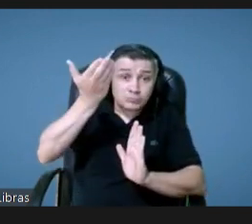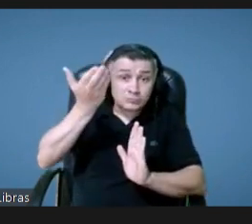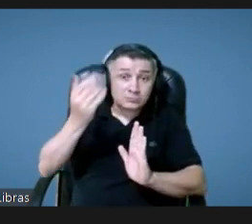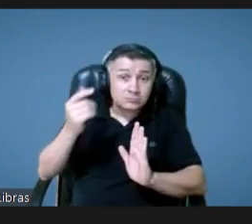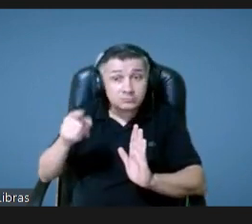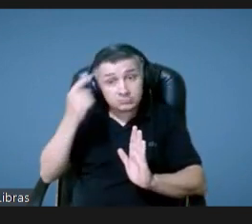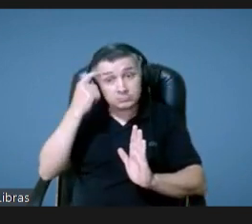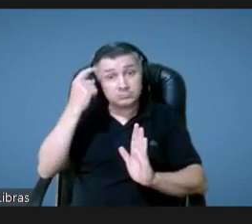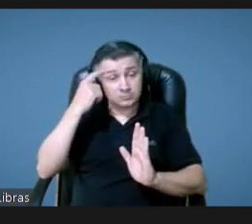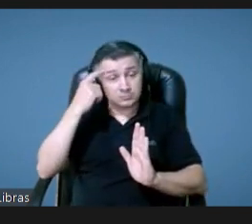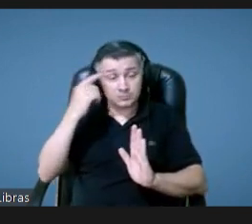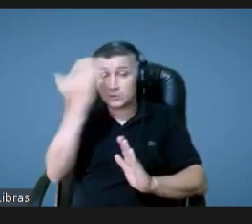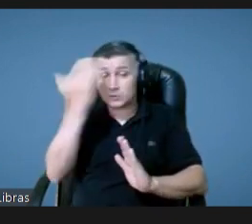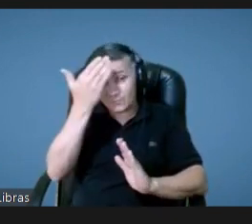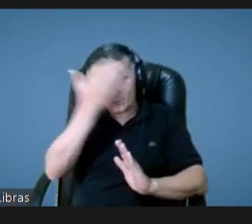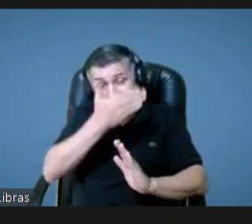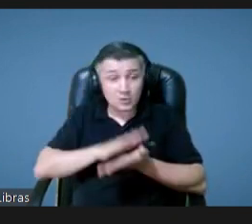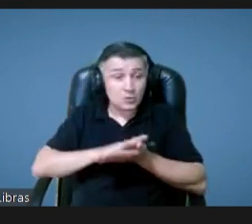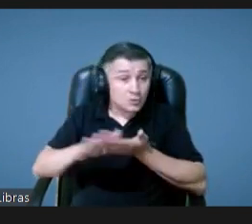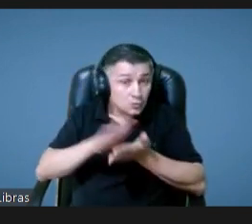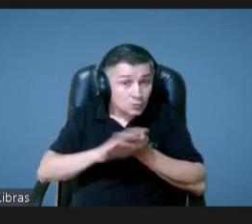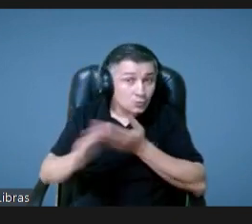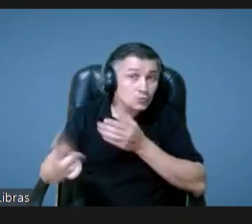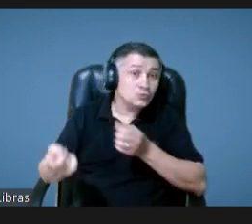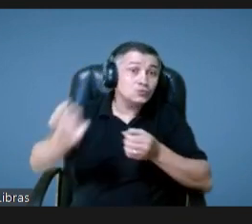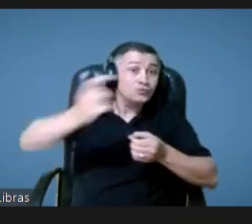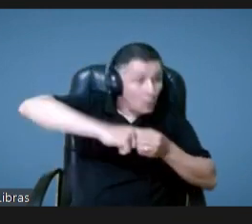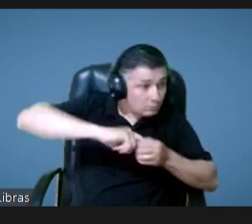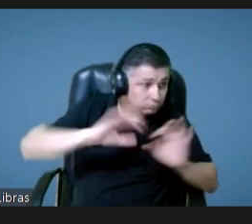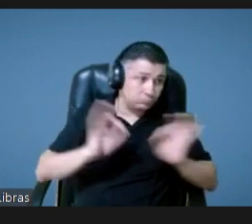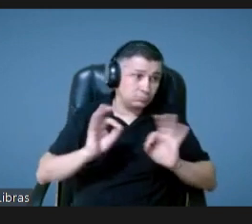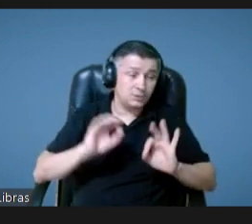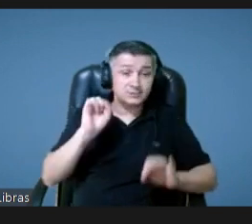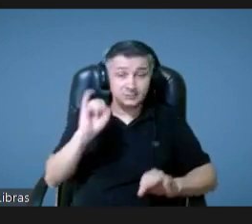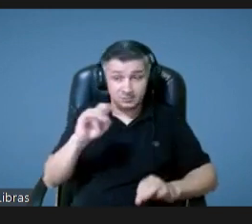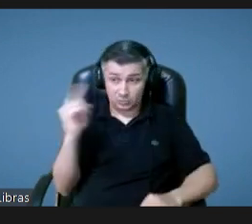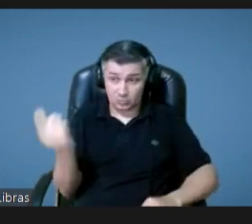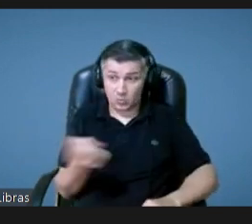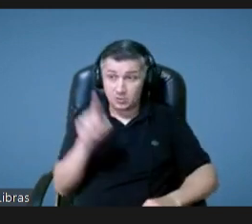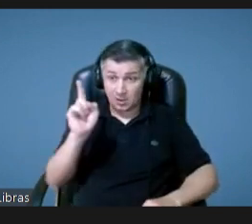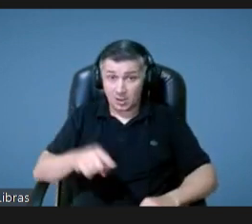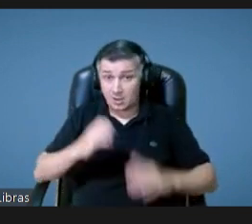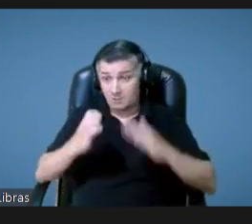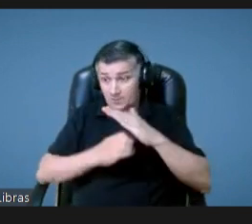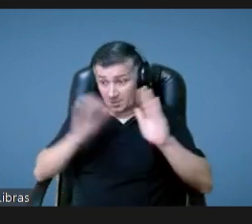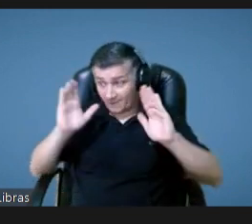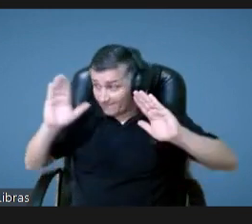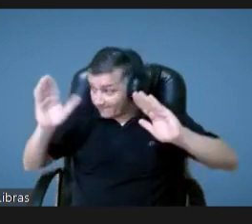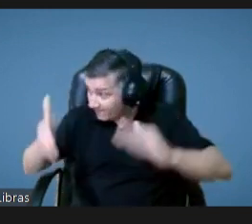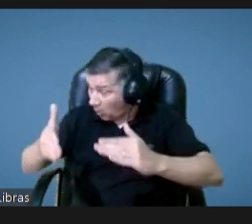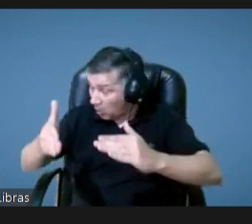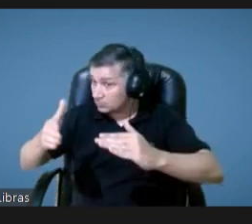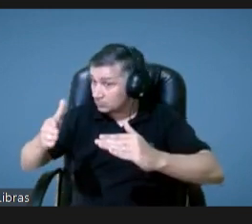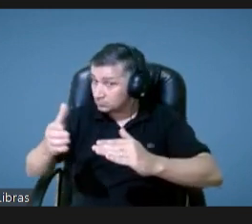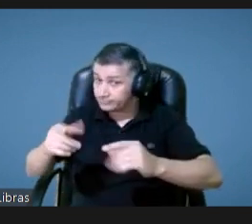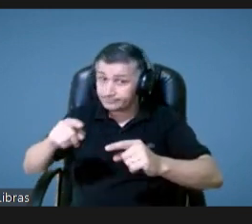repositioned. There was a huge inflation push, and we are not seeing this cost go